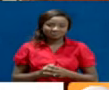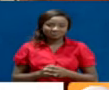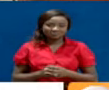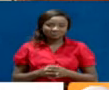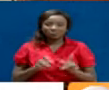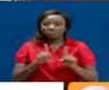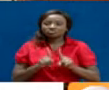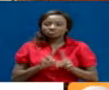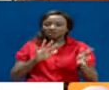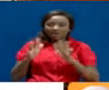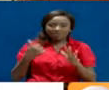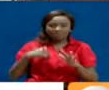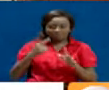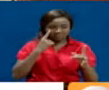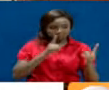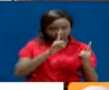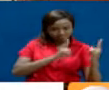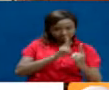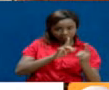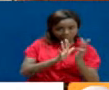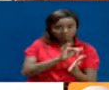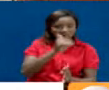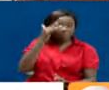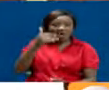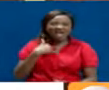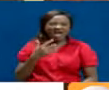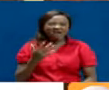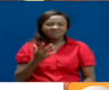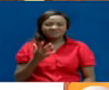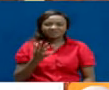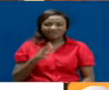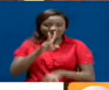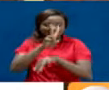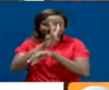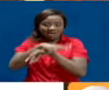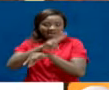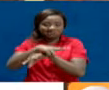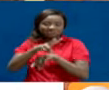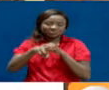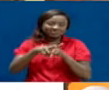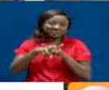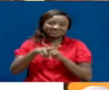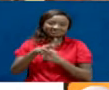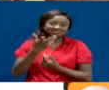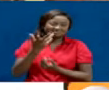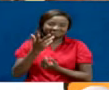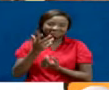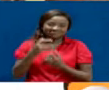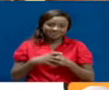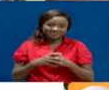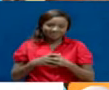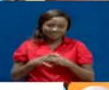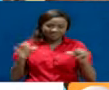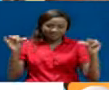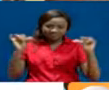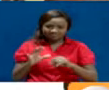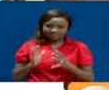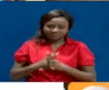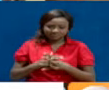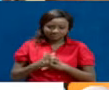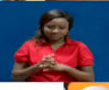each other, because there was this artificial attitude. There was this artificial thing that people